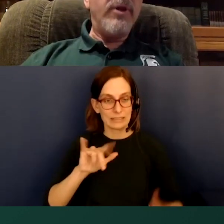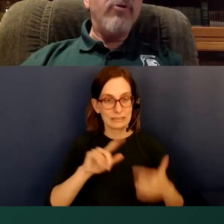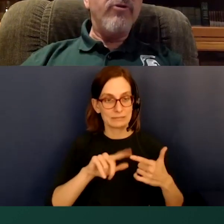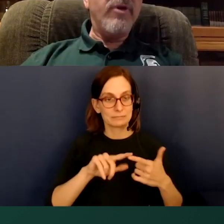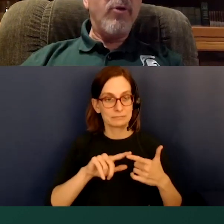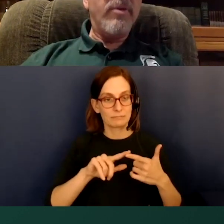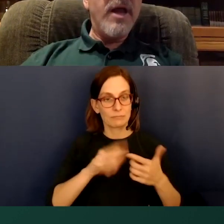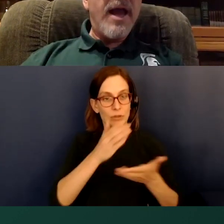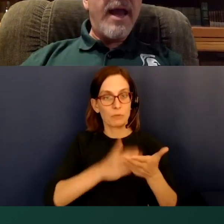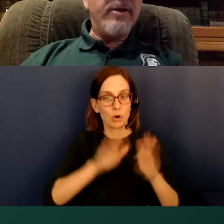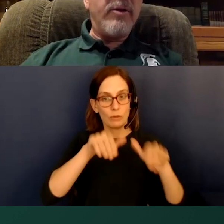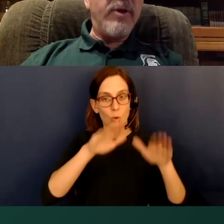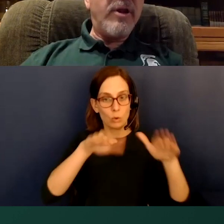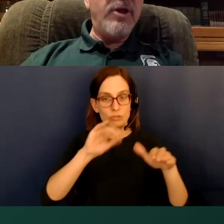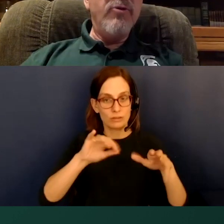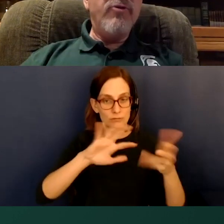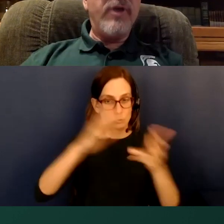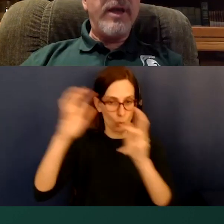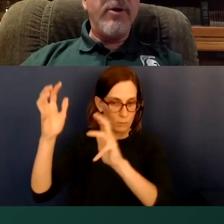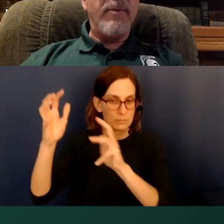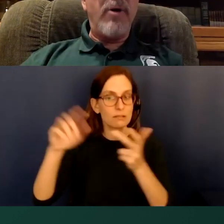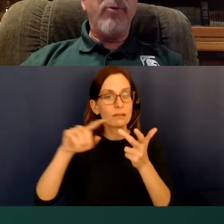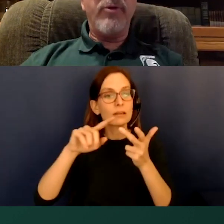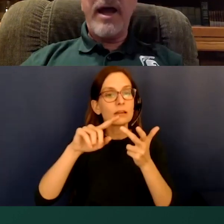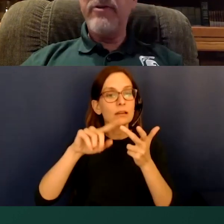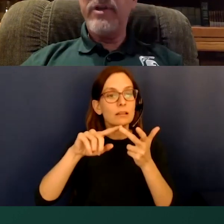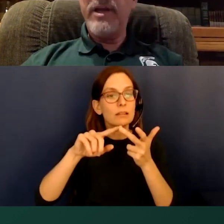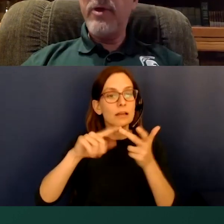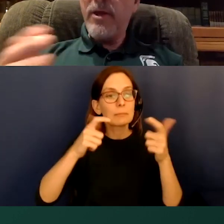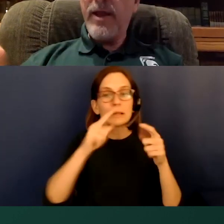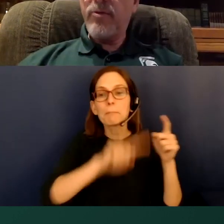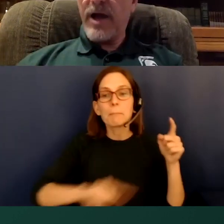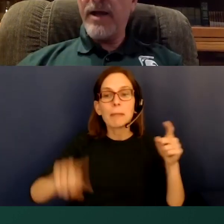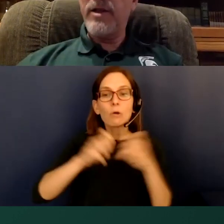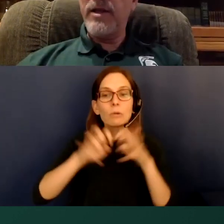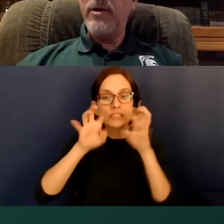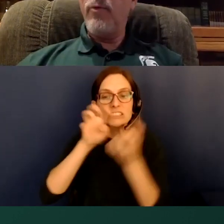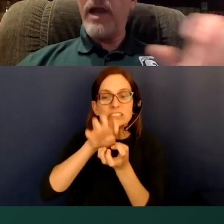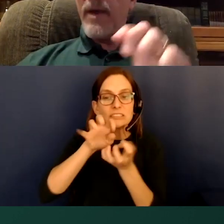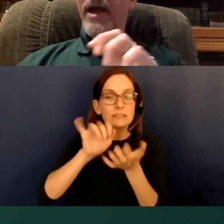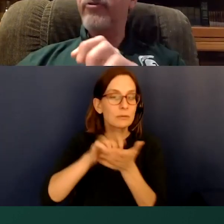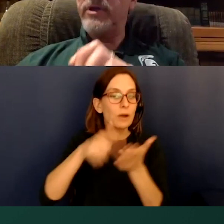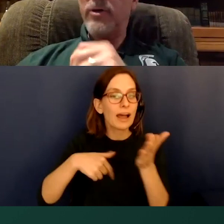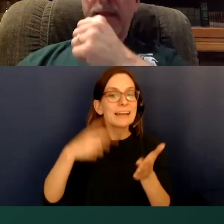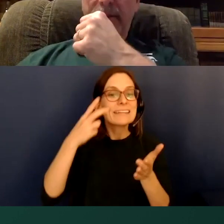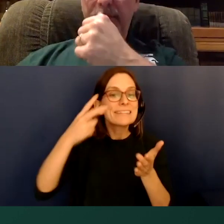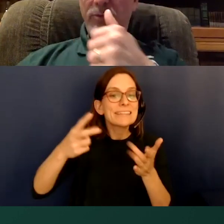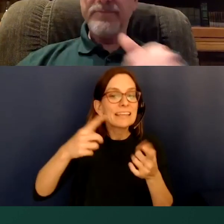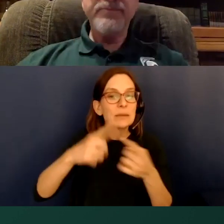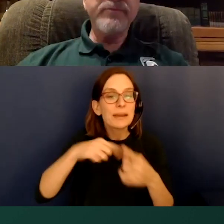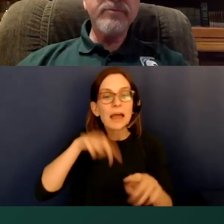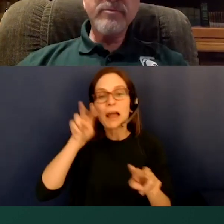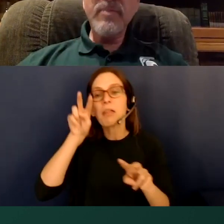part of the Ocean of Storms. And this huge thing here, a mouth with kind of teeth, that's what I see when I'm actually looking at the